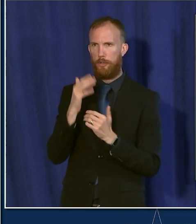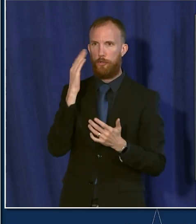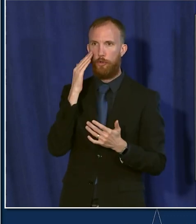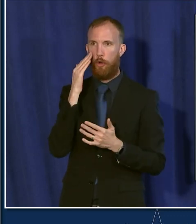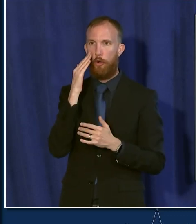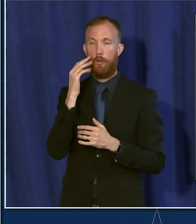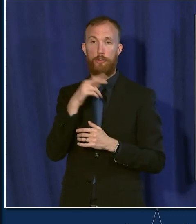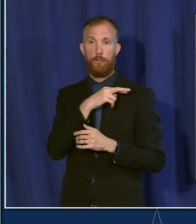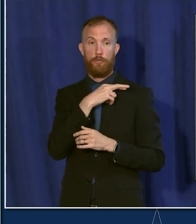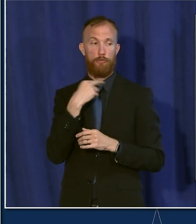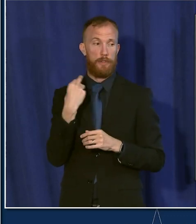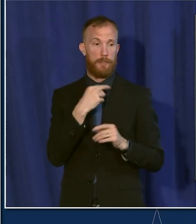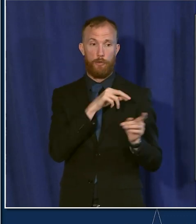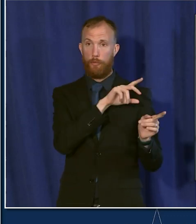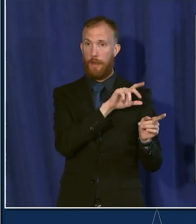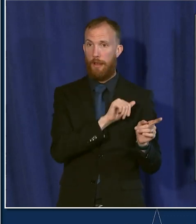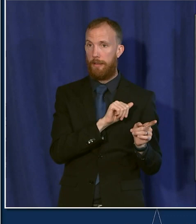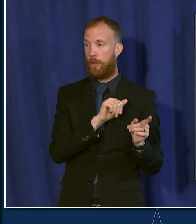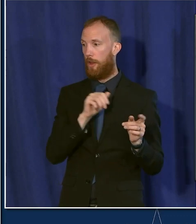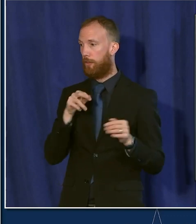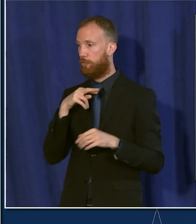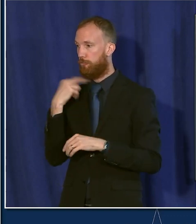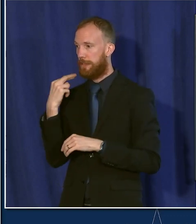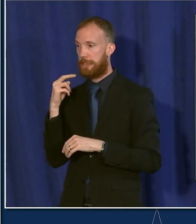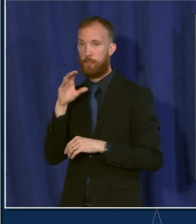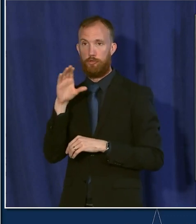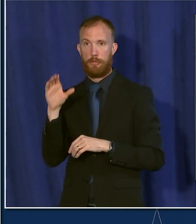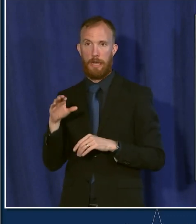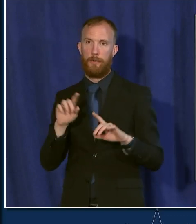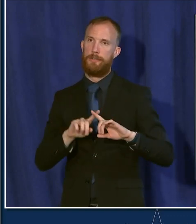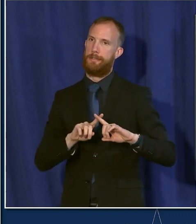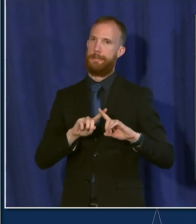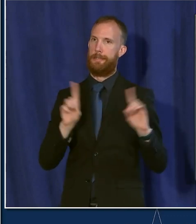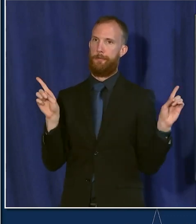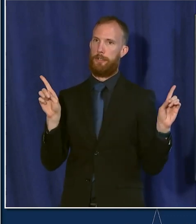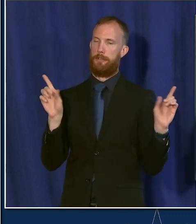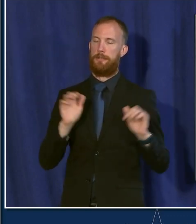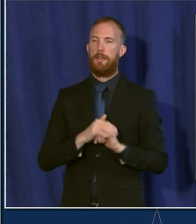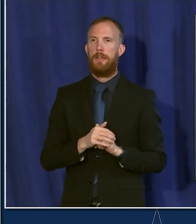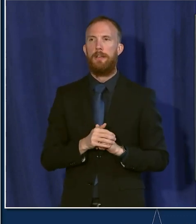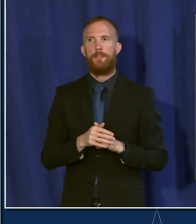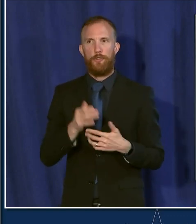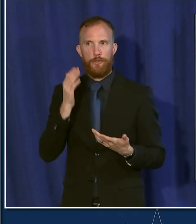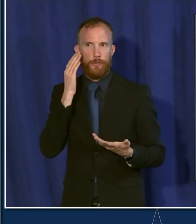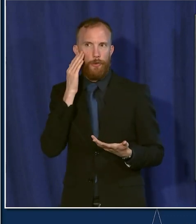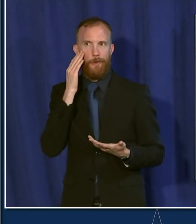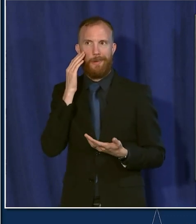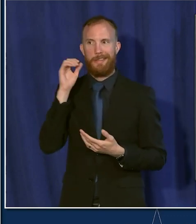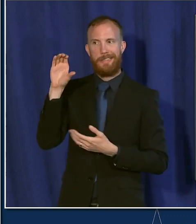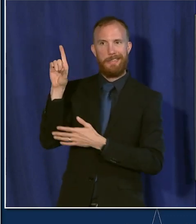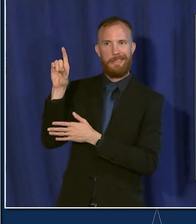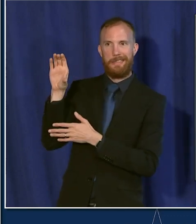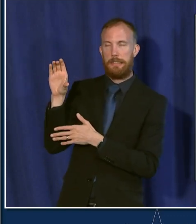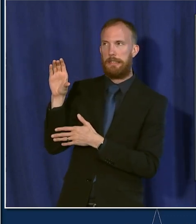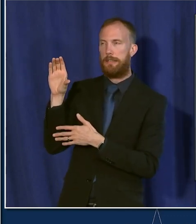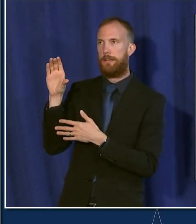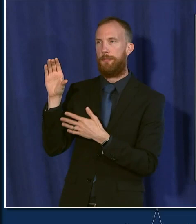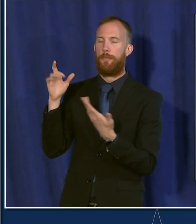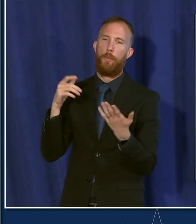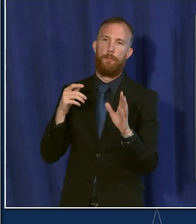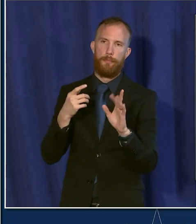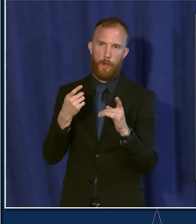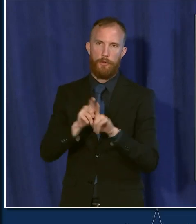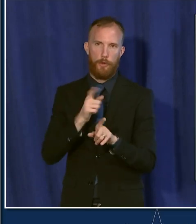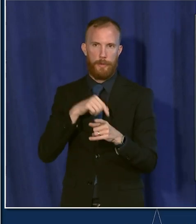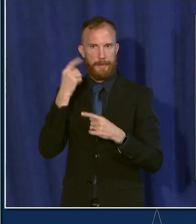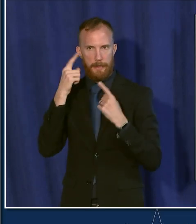not the same as the risk in Chicago right now. So, I wouldn't be surprised if they, perhaps are recommending, and we think both about